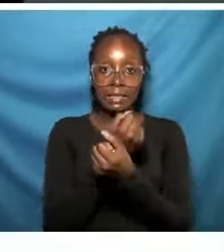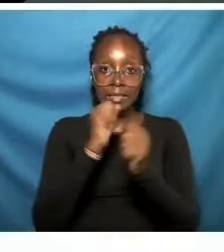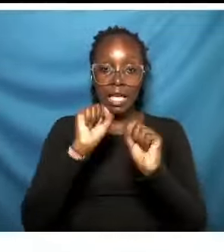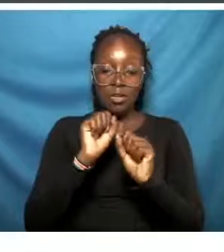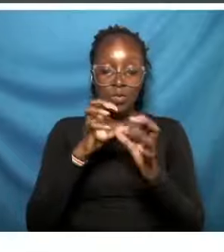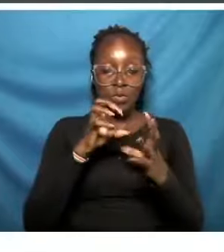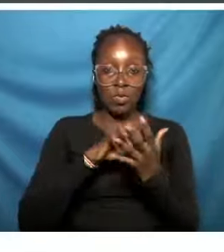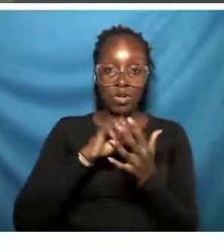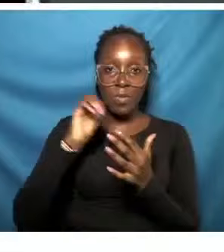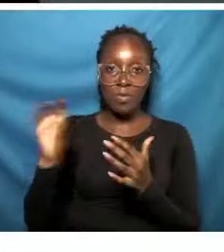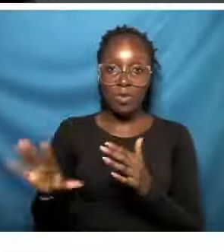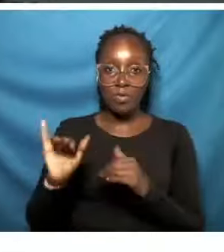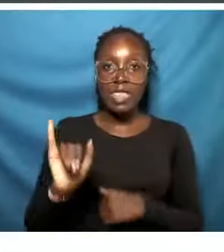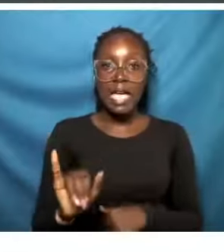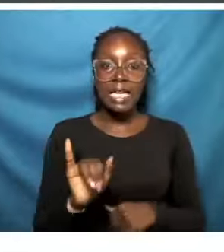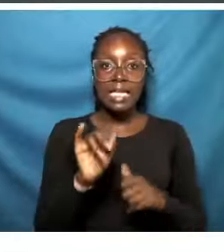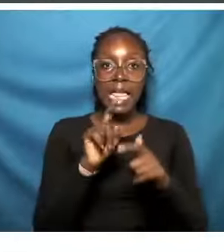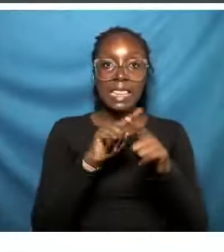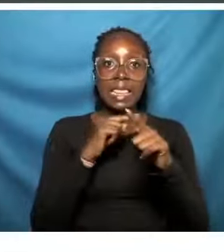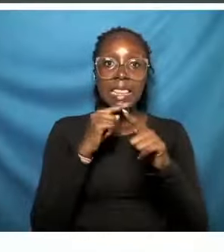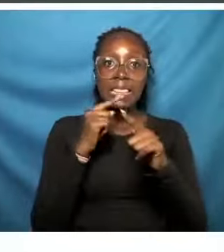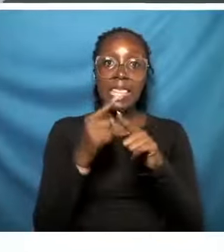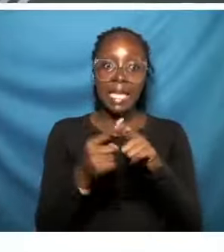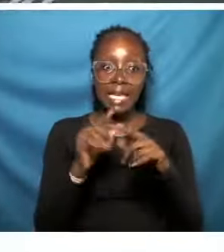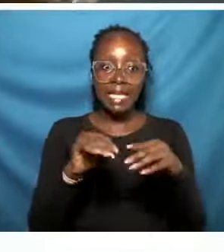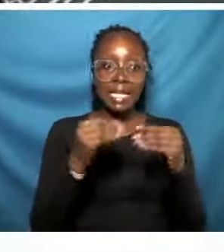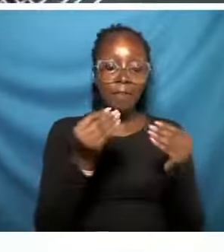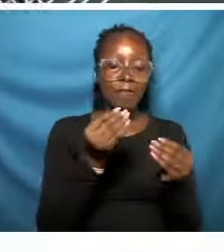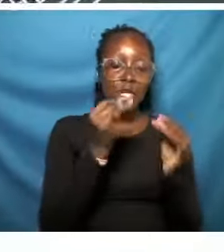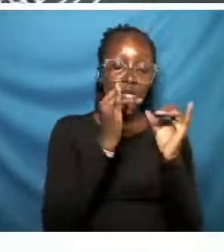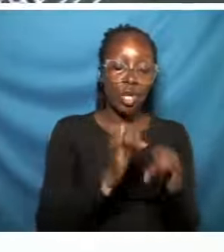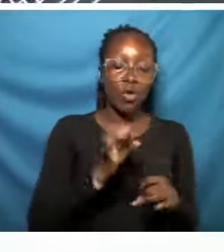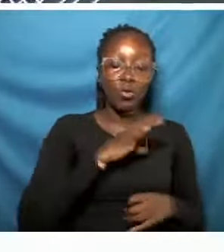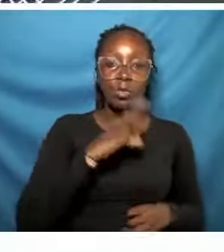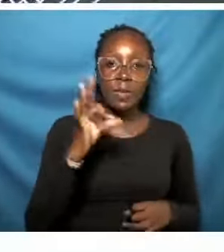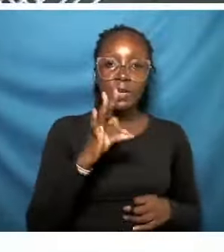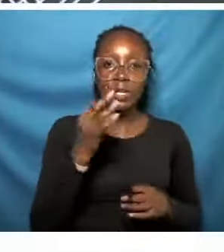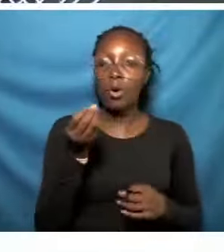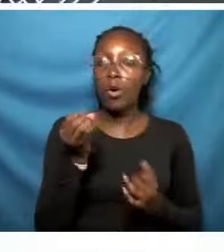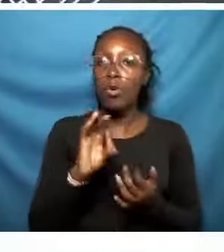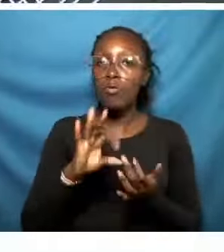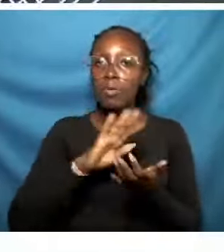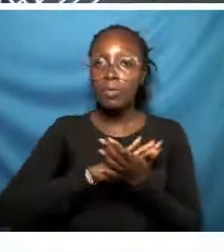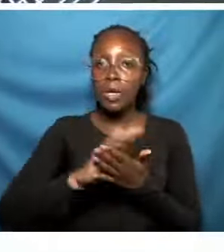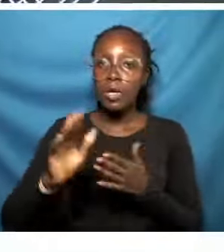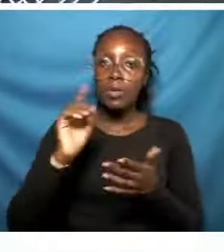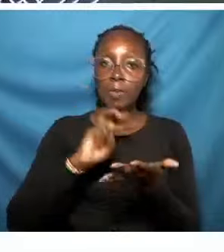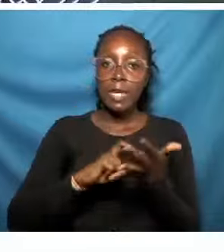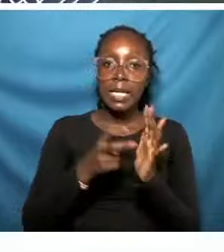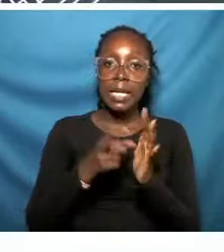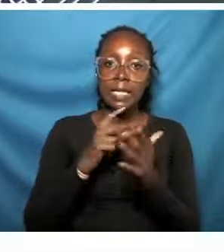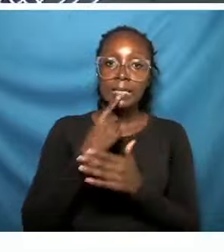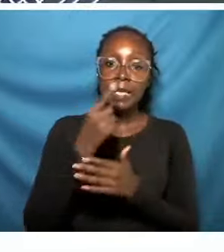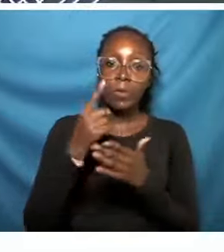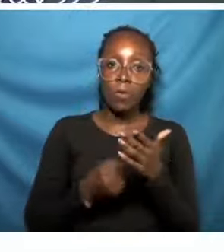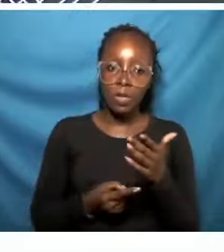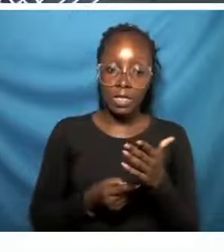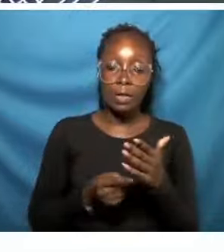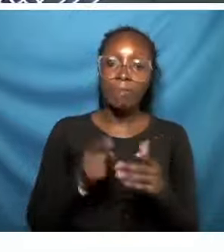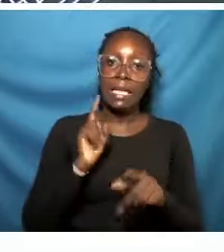a spirit of purity. So he says, when you are circumcised, When you came to faith, you